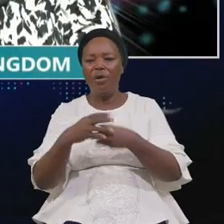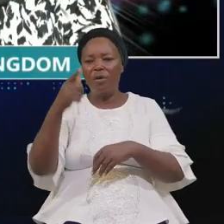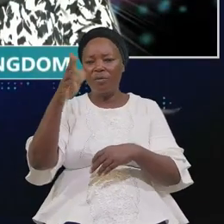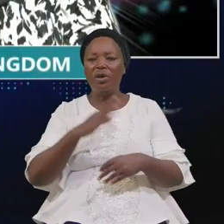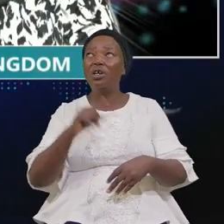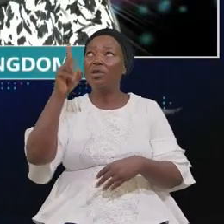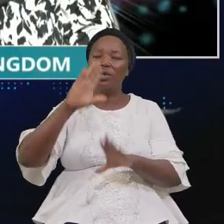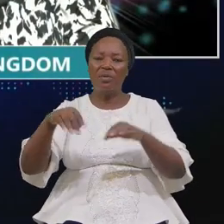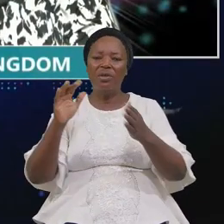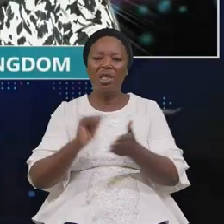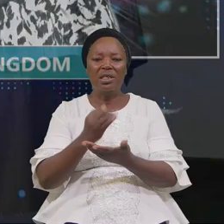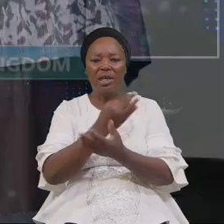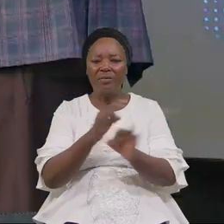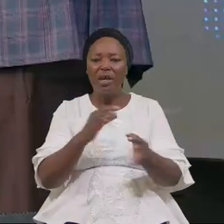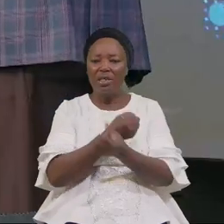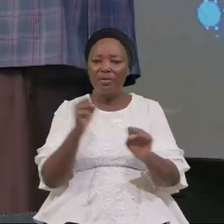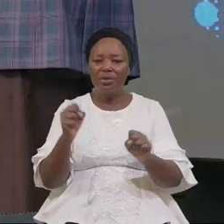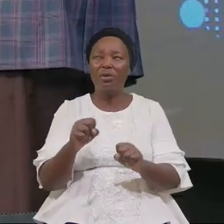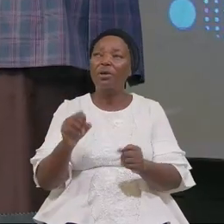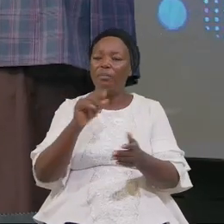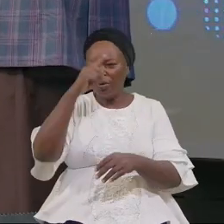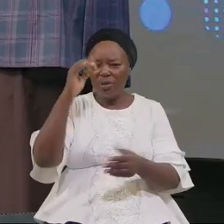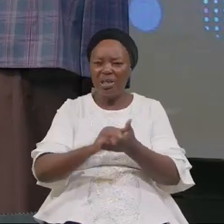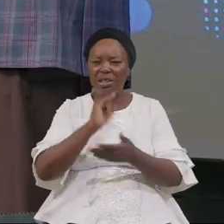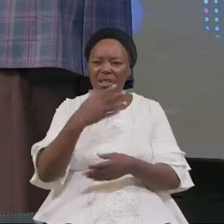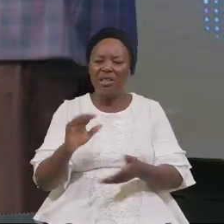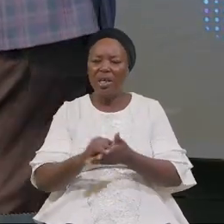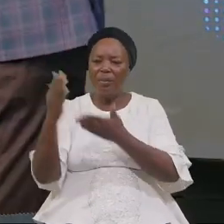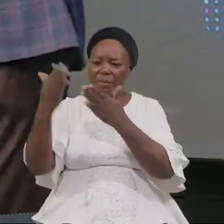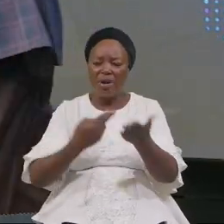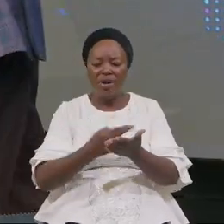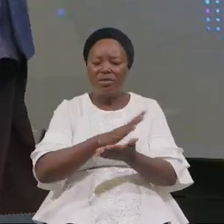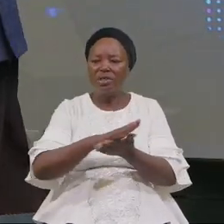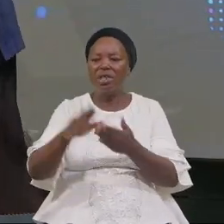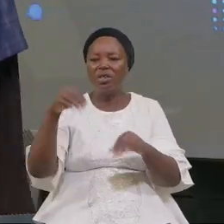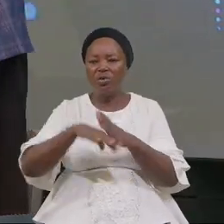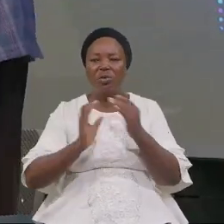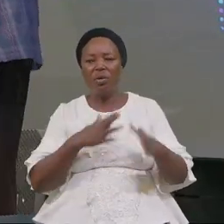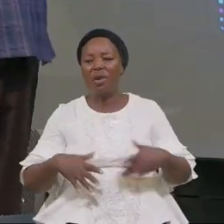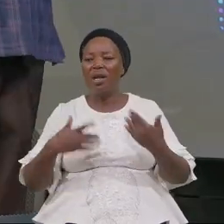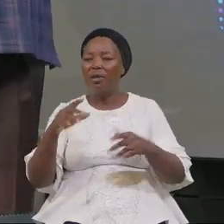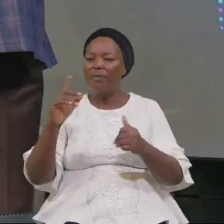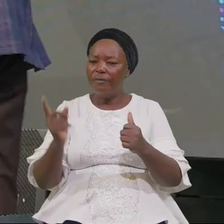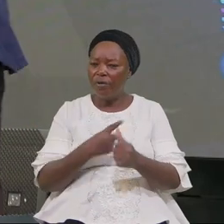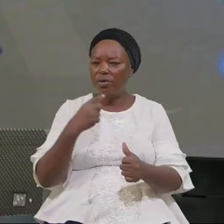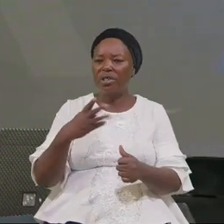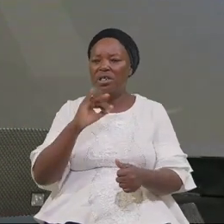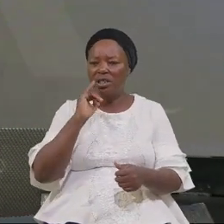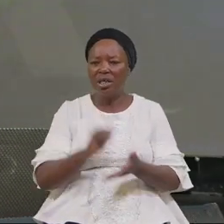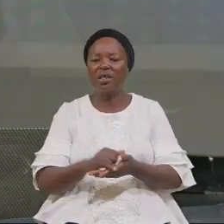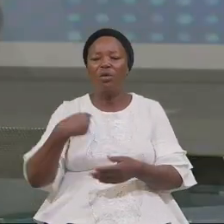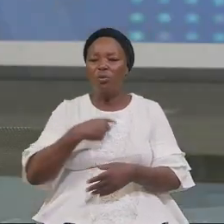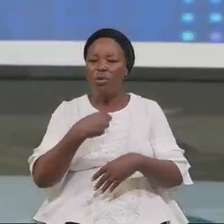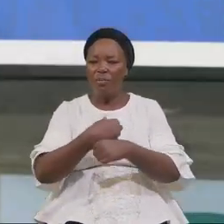salvation. That's the thing that brings righteousness in our lives. First of all, we make him Lord, and he